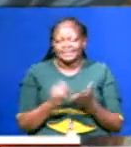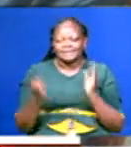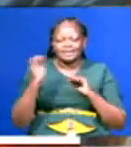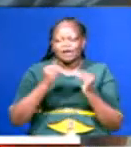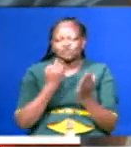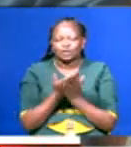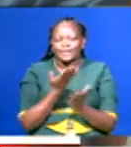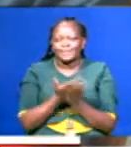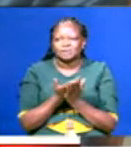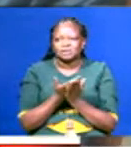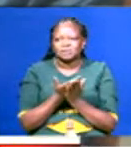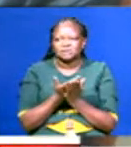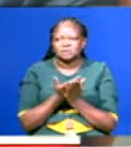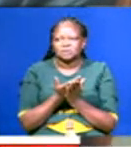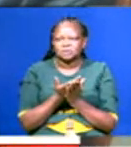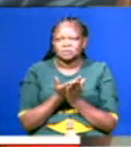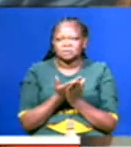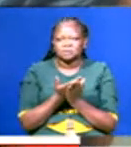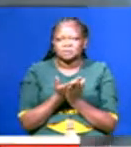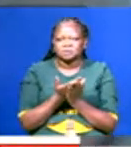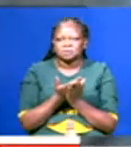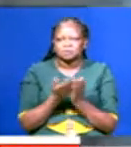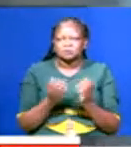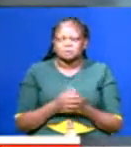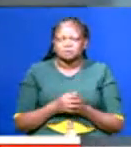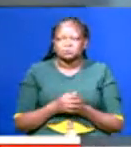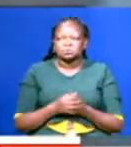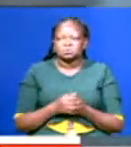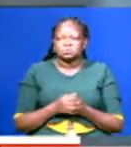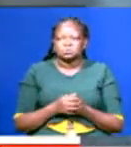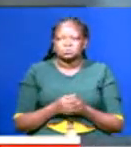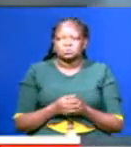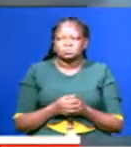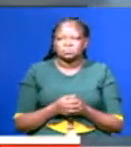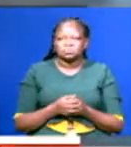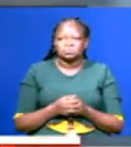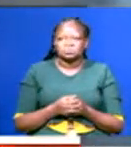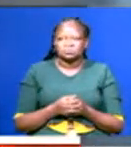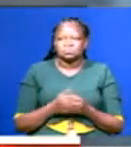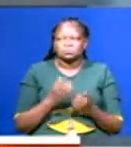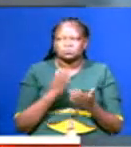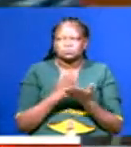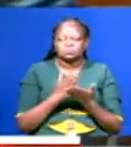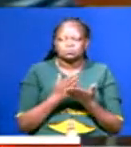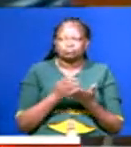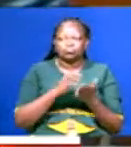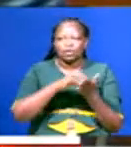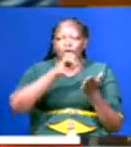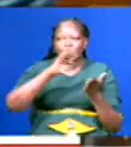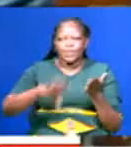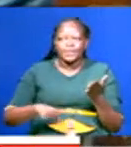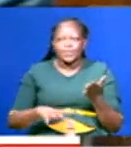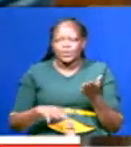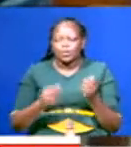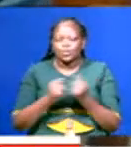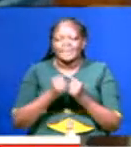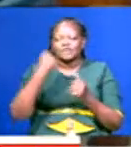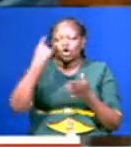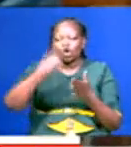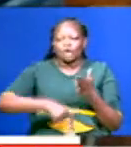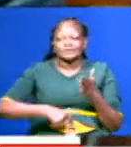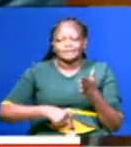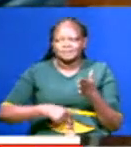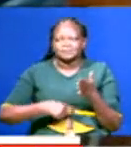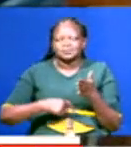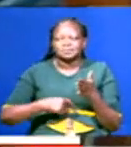petition, this election petition, has no merit and is dismissed with costs to